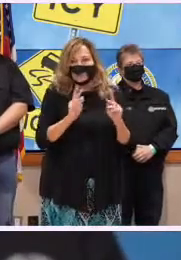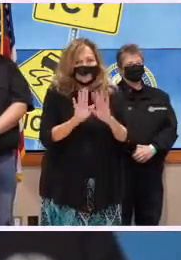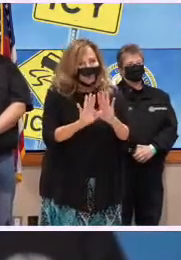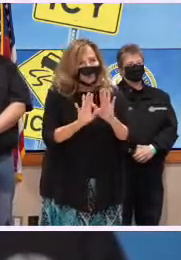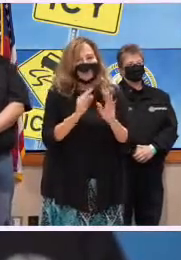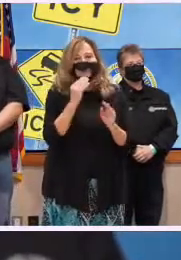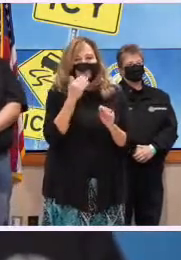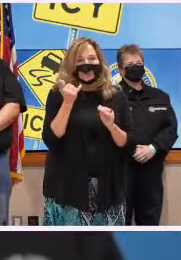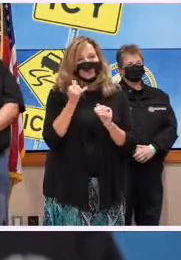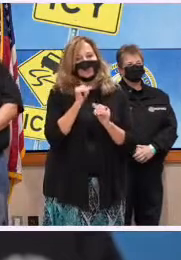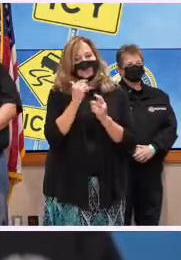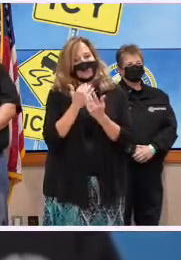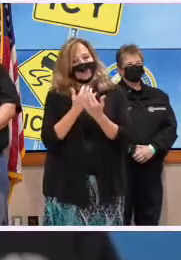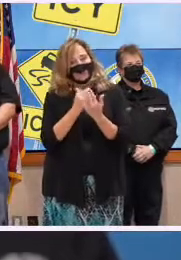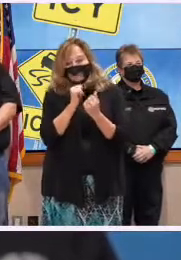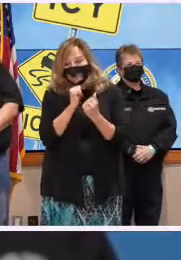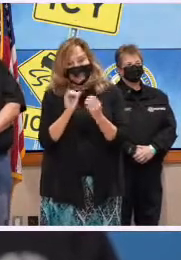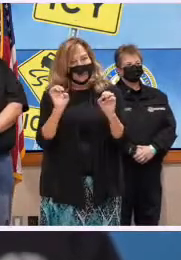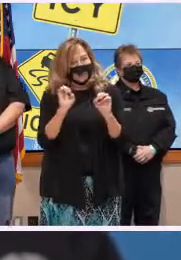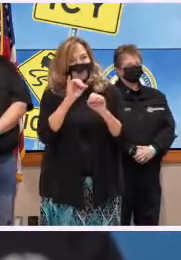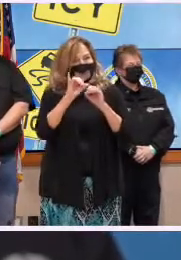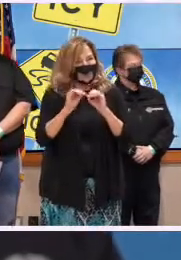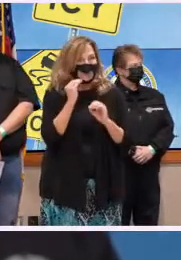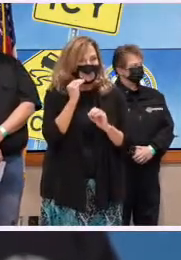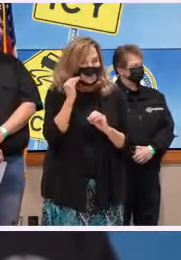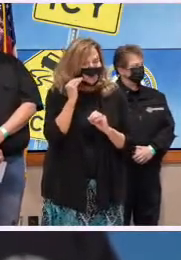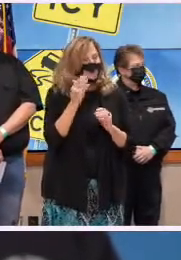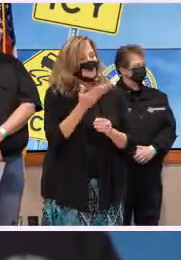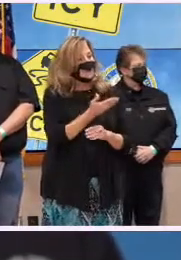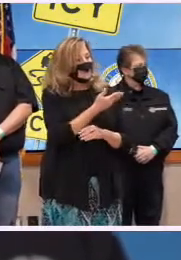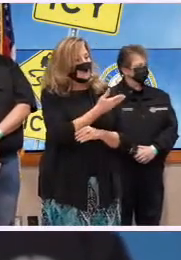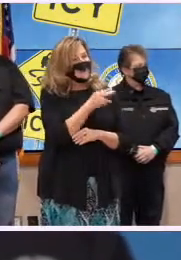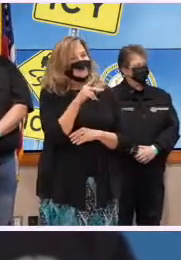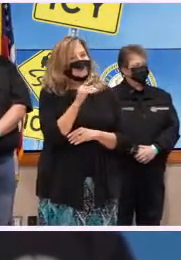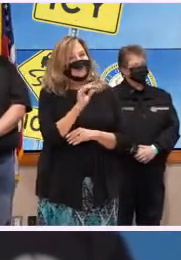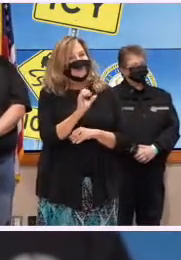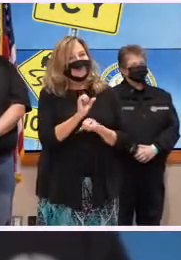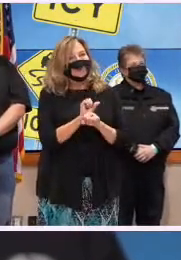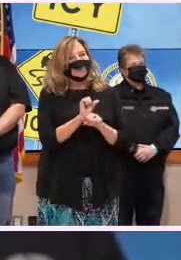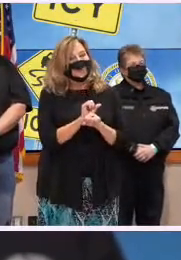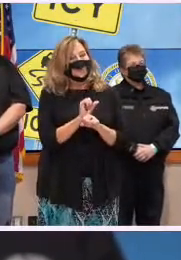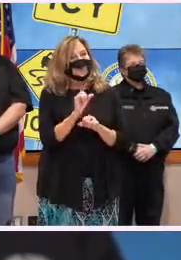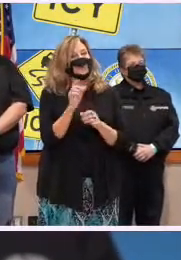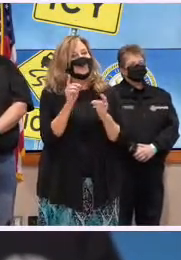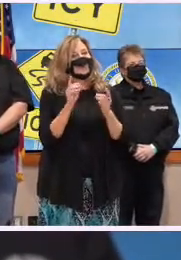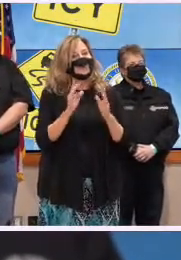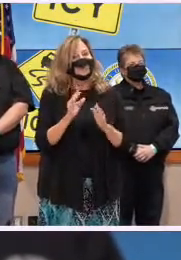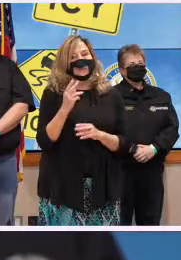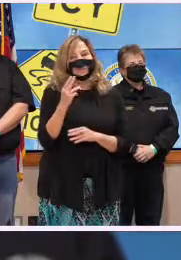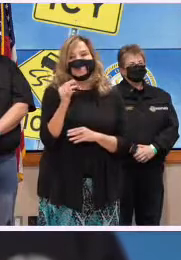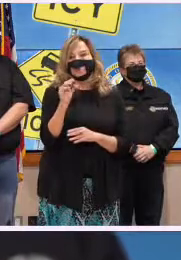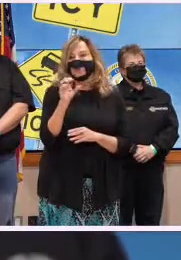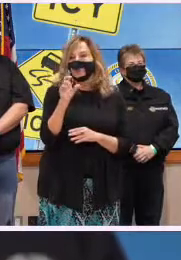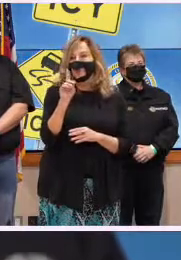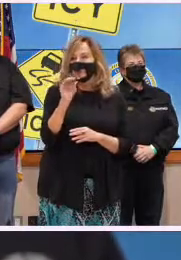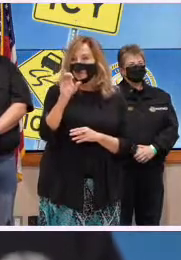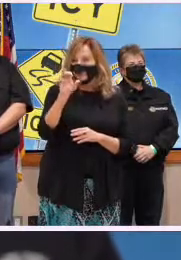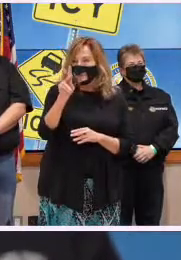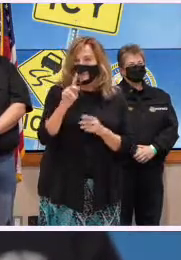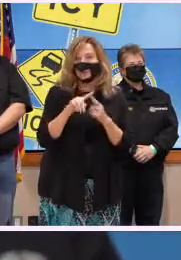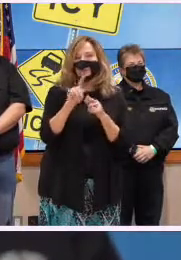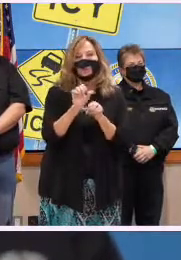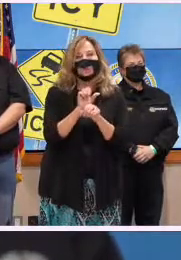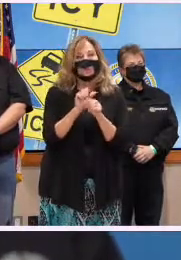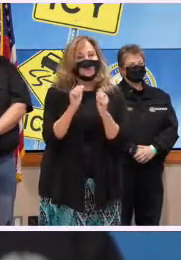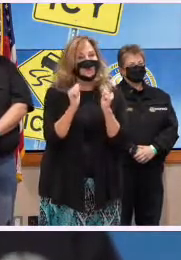standing here with Director Carol Haddock from Public Works, and they will be supplementing the efforts of TxDOT on